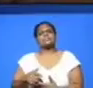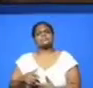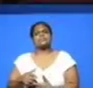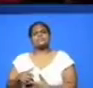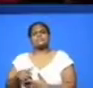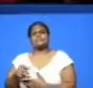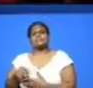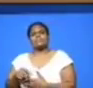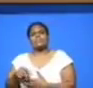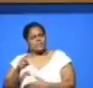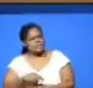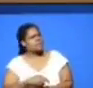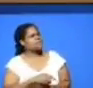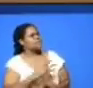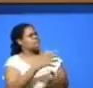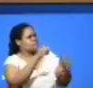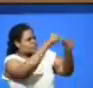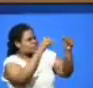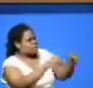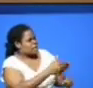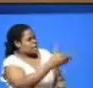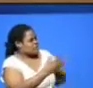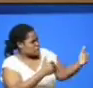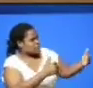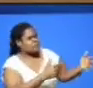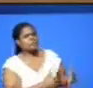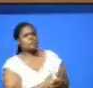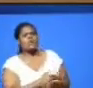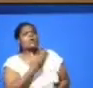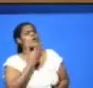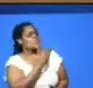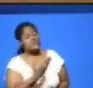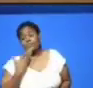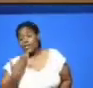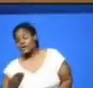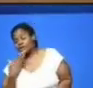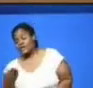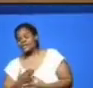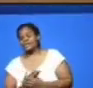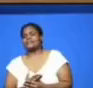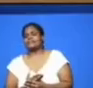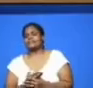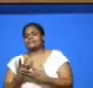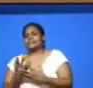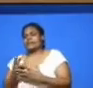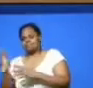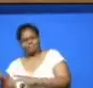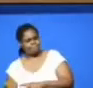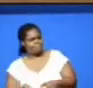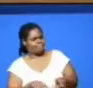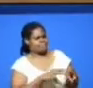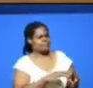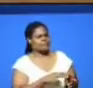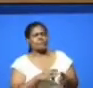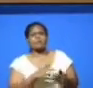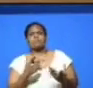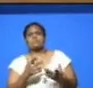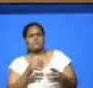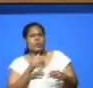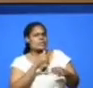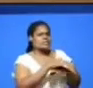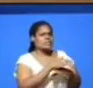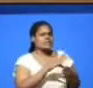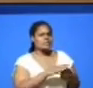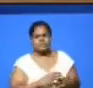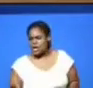right there. See the sign right there? It's right beside you. He said, oh, thank you, thank you. And he slipped by. But before he mailed his postcard, he